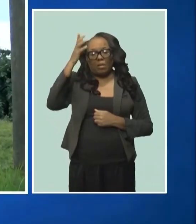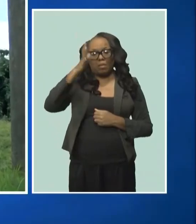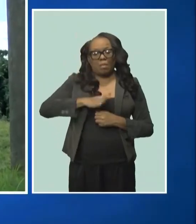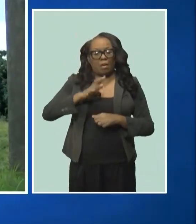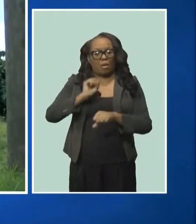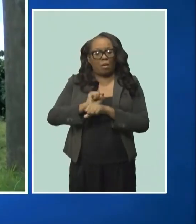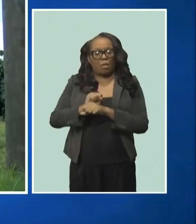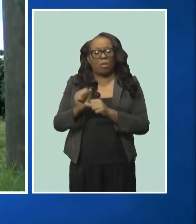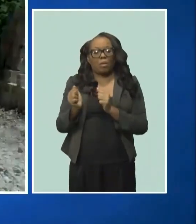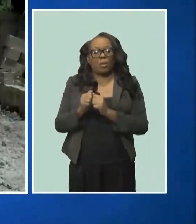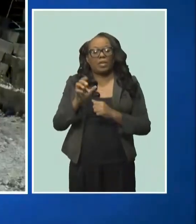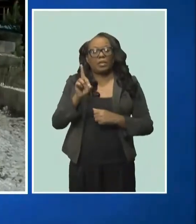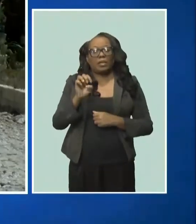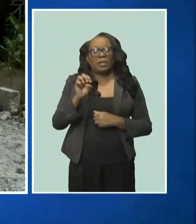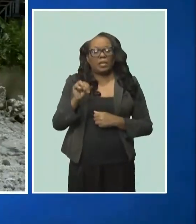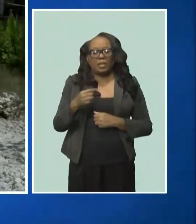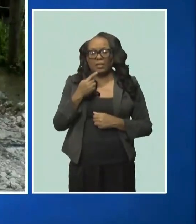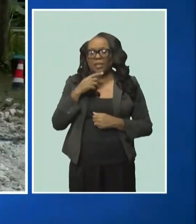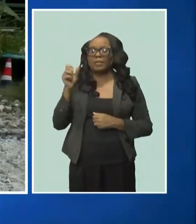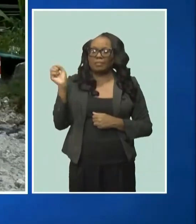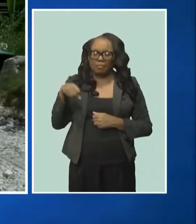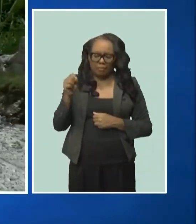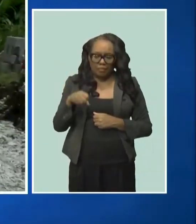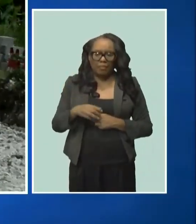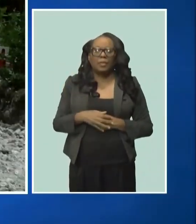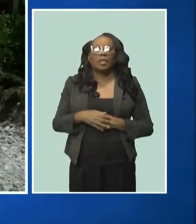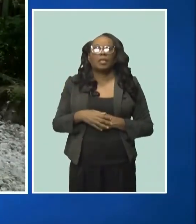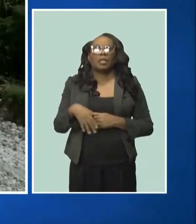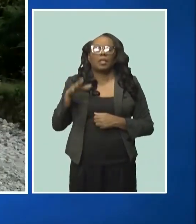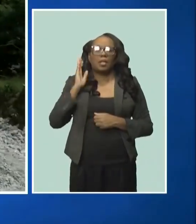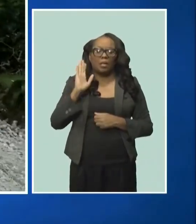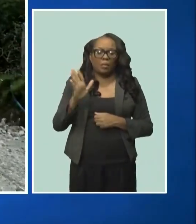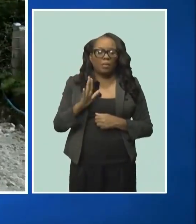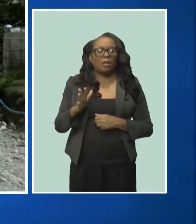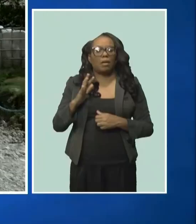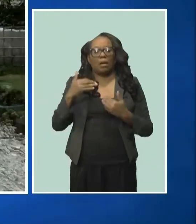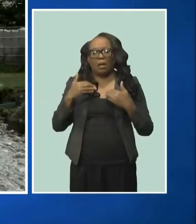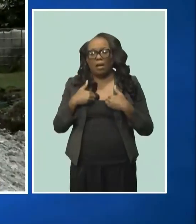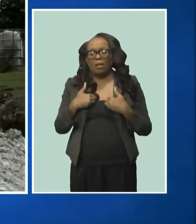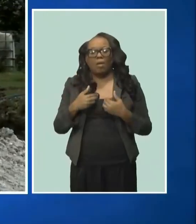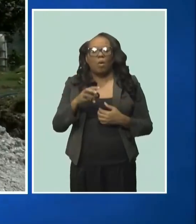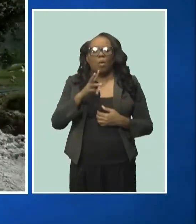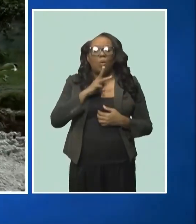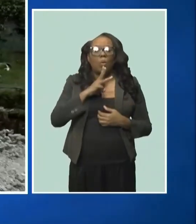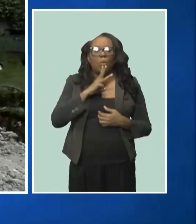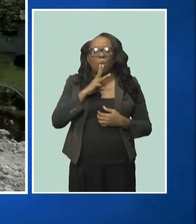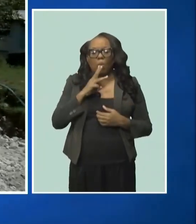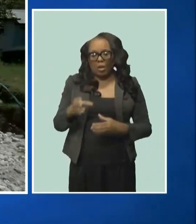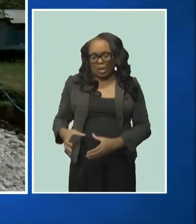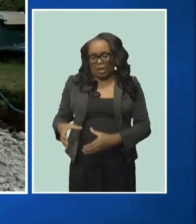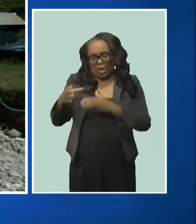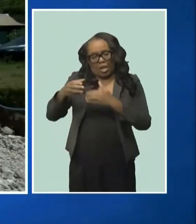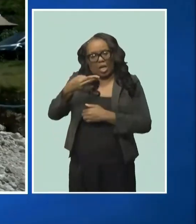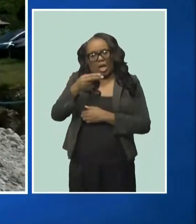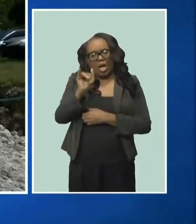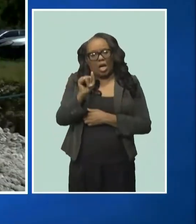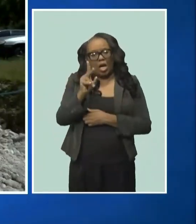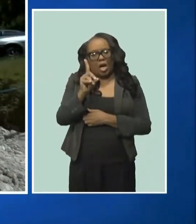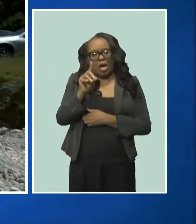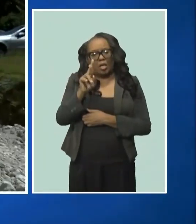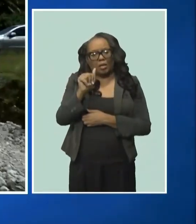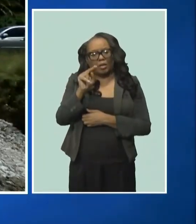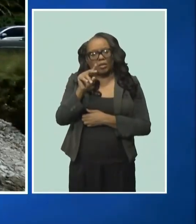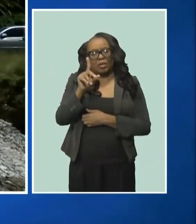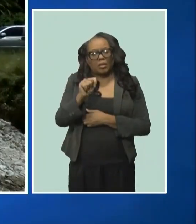says assurances were given, including that hydrants would be installed and connected to ensure there was water in the event of a